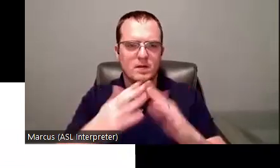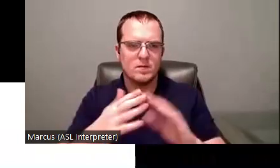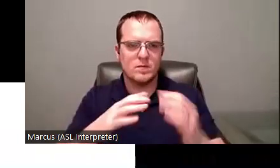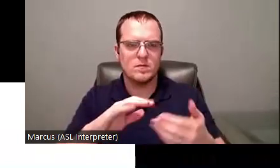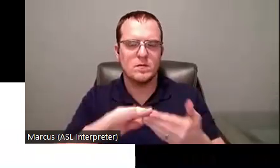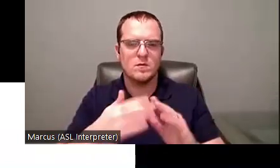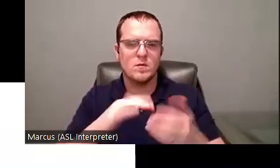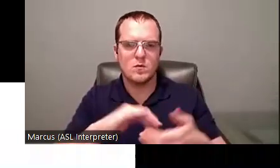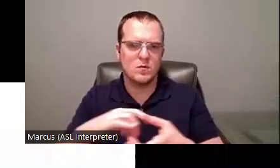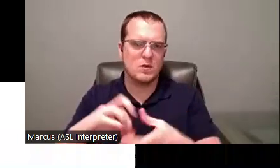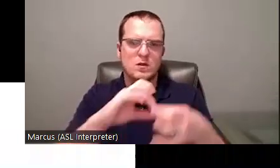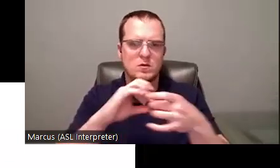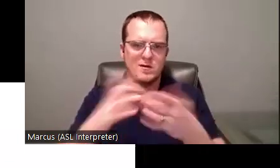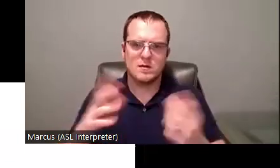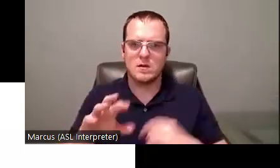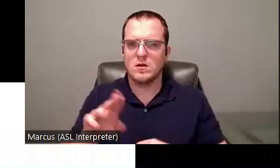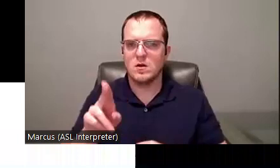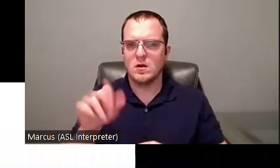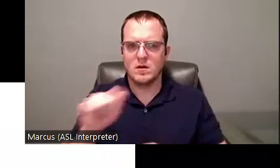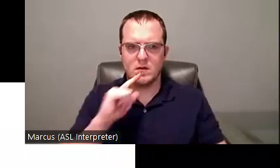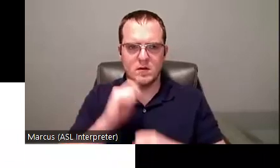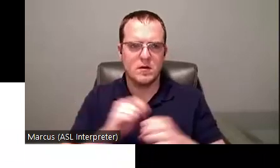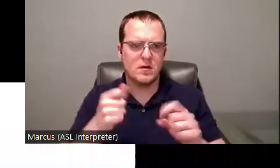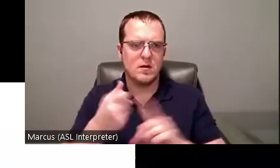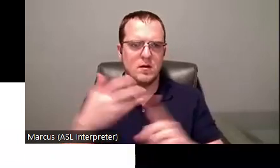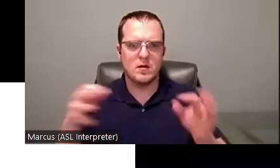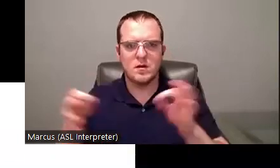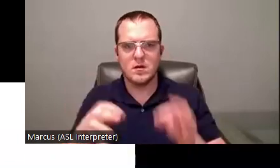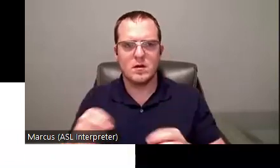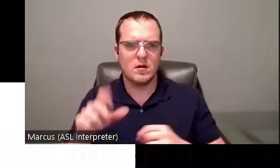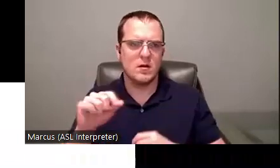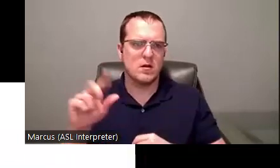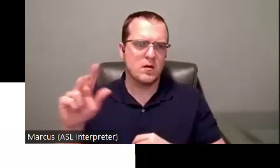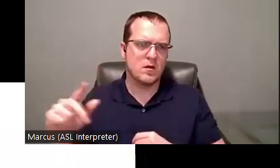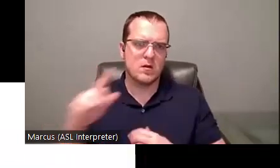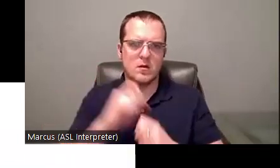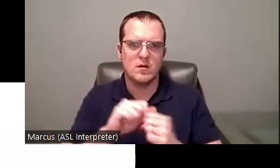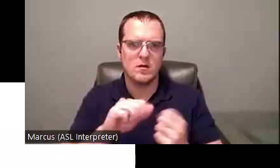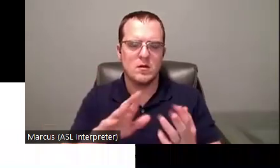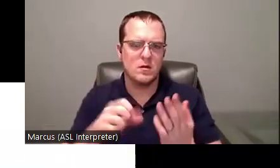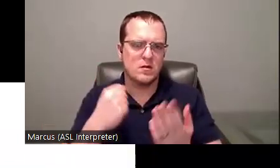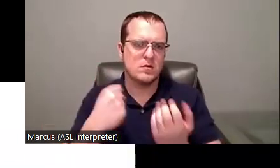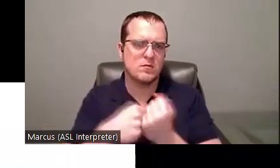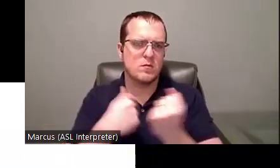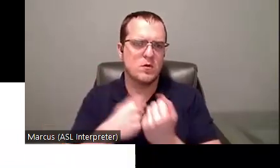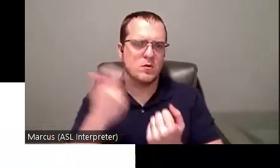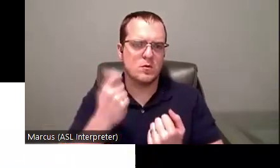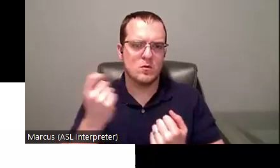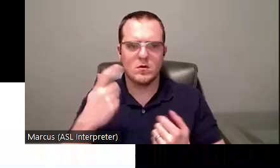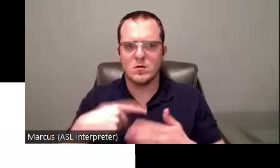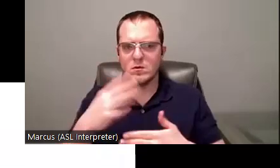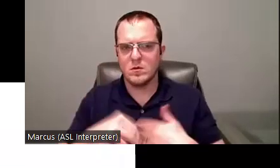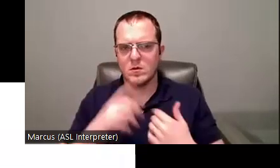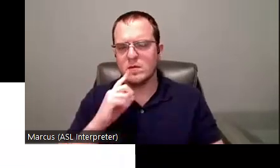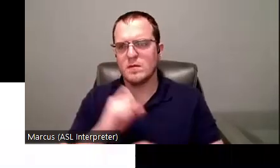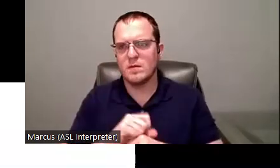Department here at the URA. I'm here to tell you about our 2023 URA Strategic Sponsorship Program. The URA